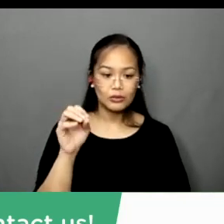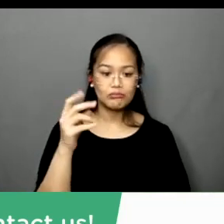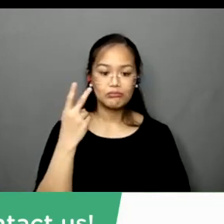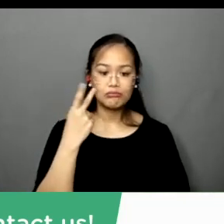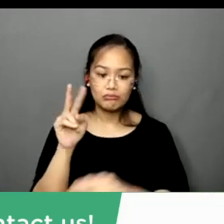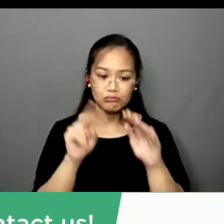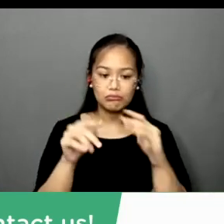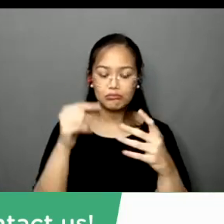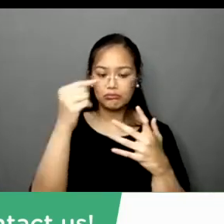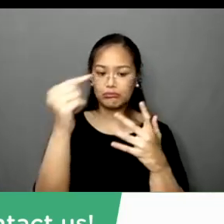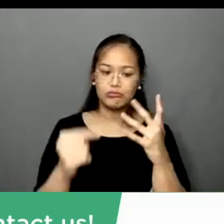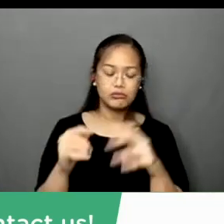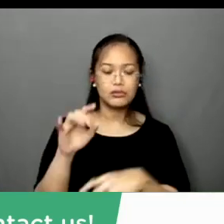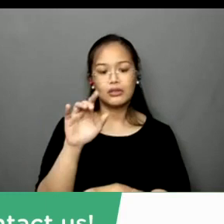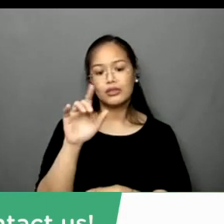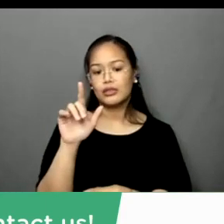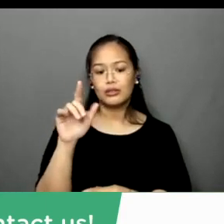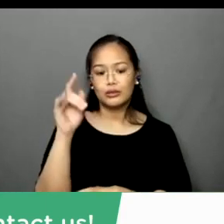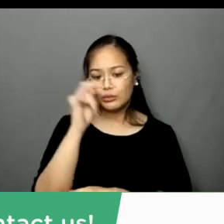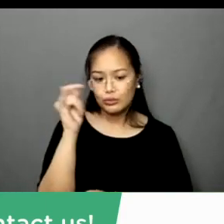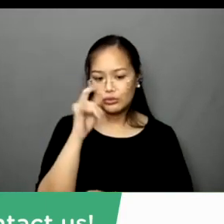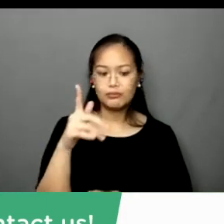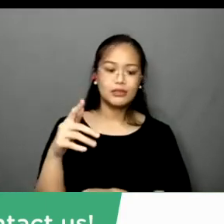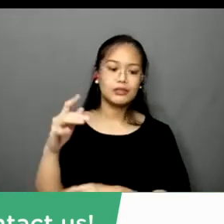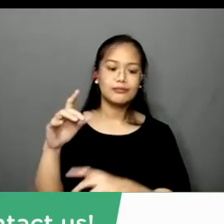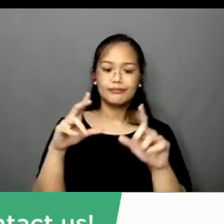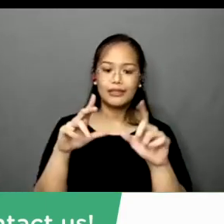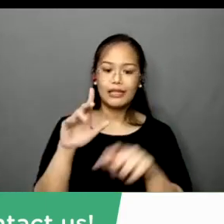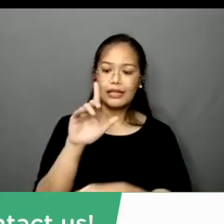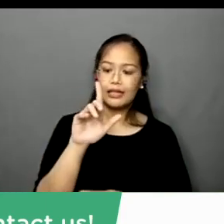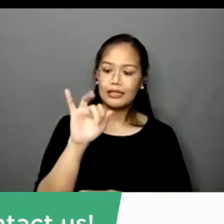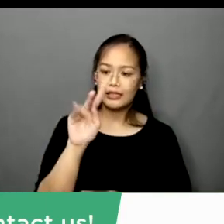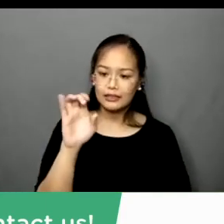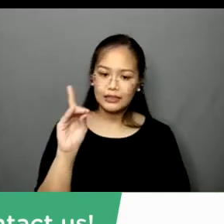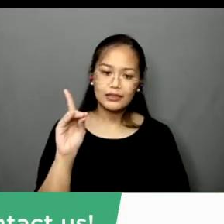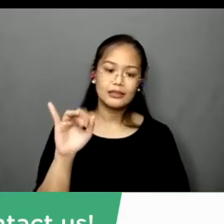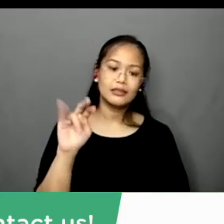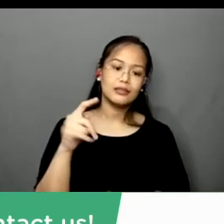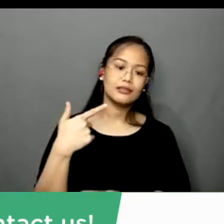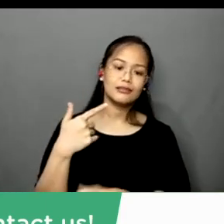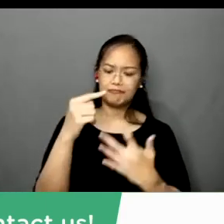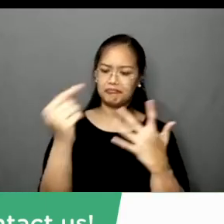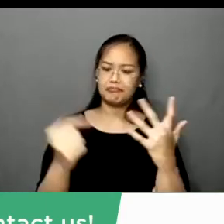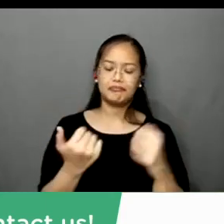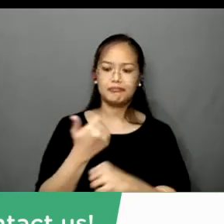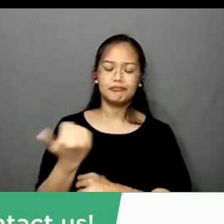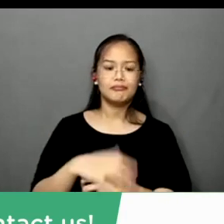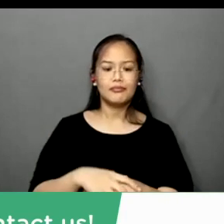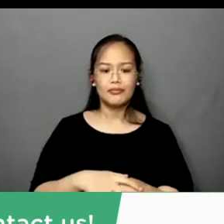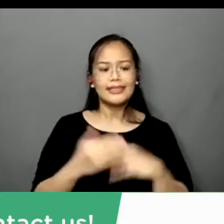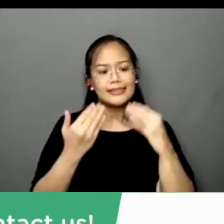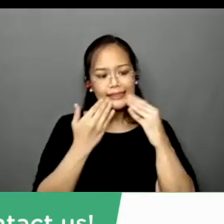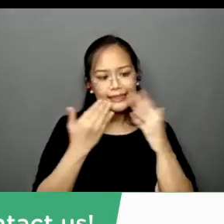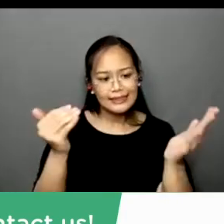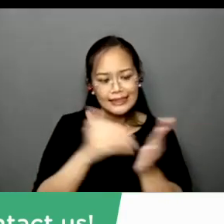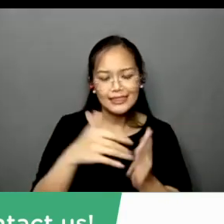YouTube, Instagram, Facebook, and our Medium blog. Thank you. Thank you once again, Sir Gideon, Accelerating Makers,